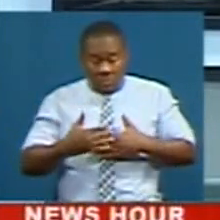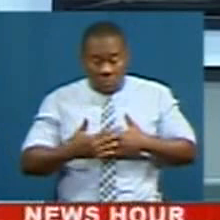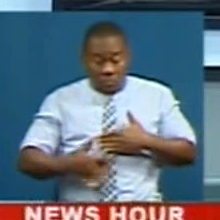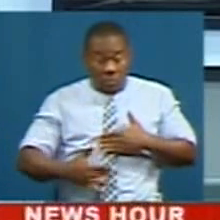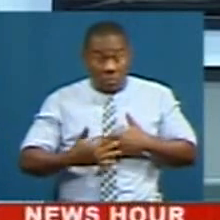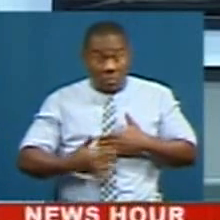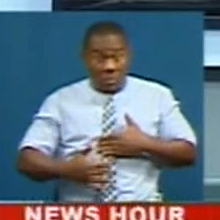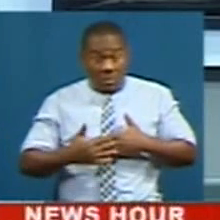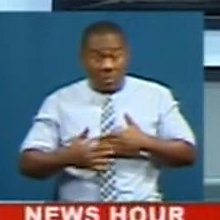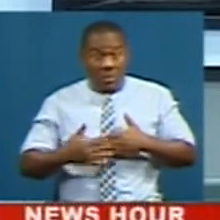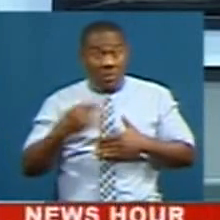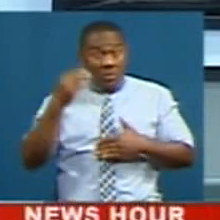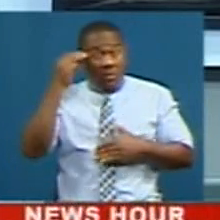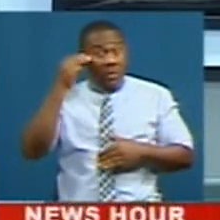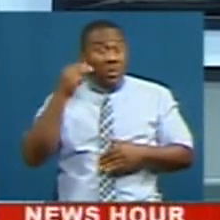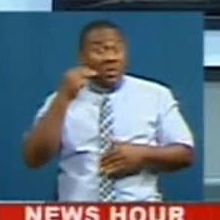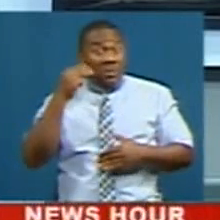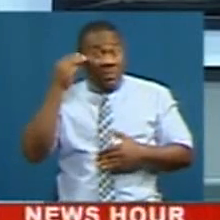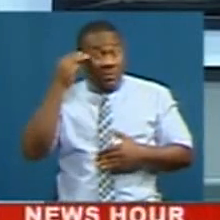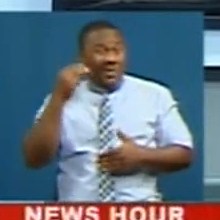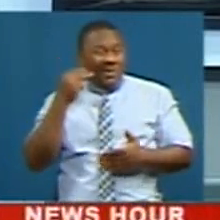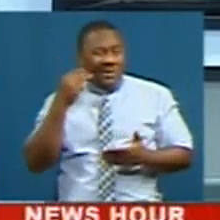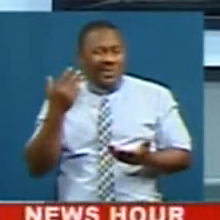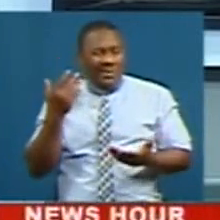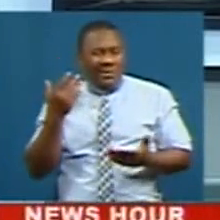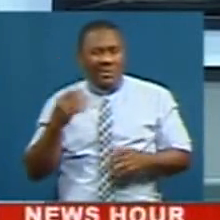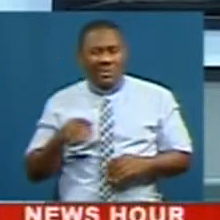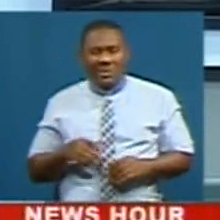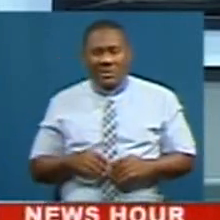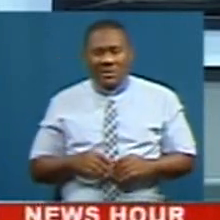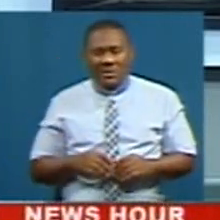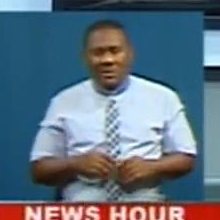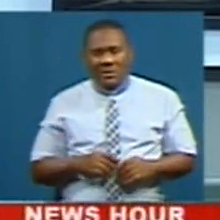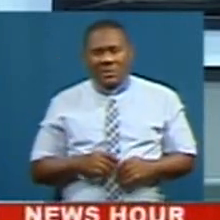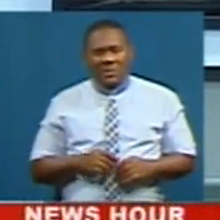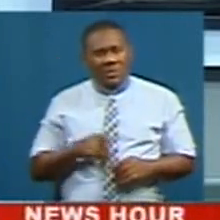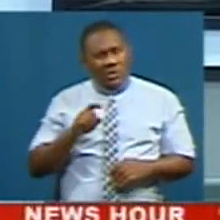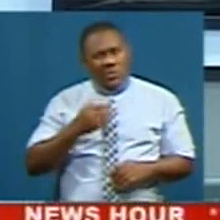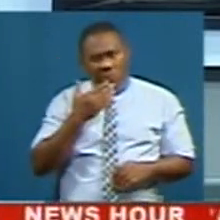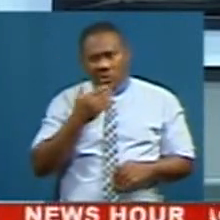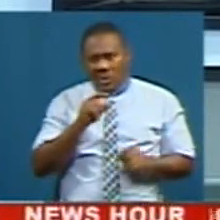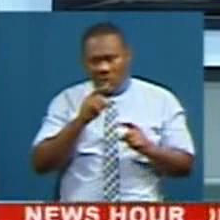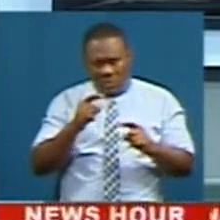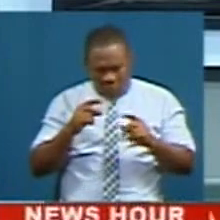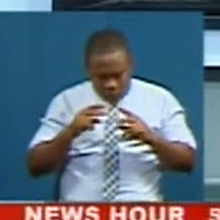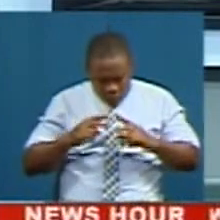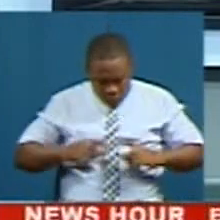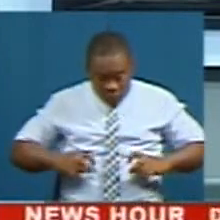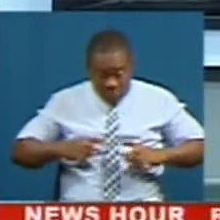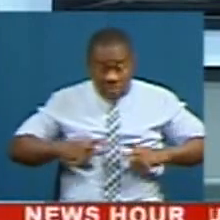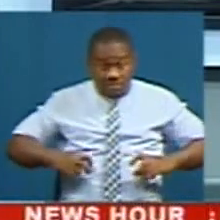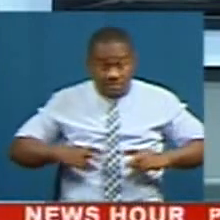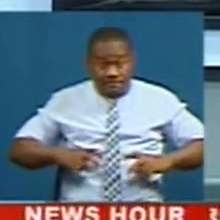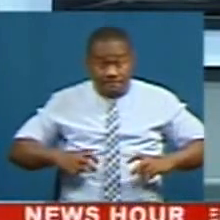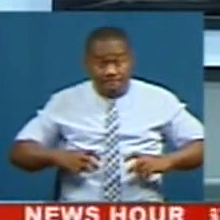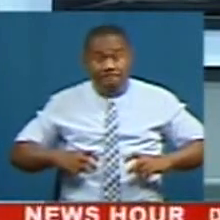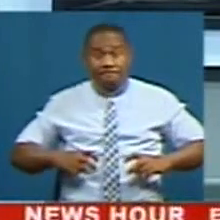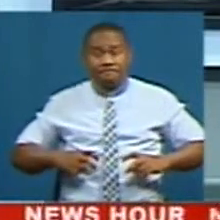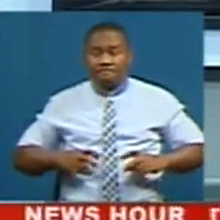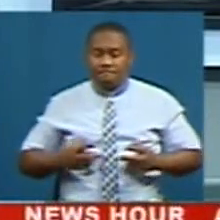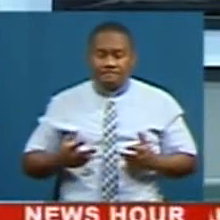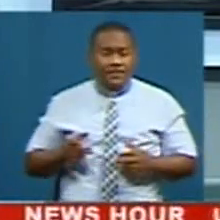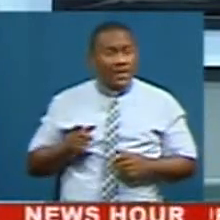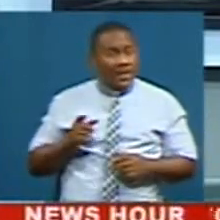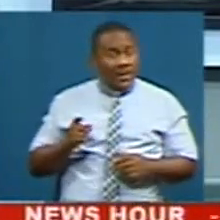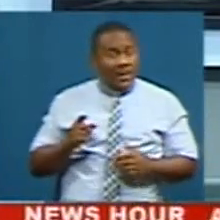they want and must probe further for an accurate diagnosis. At the second annual Congress of the Fertility